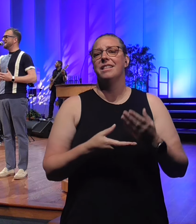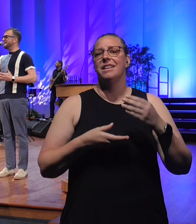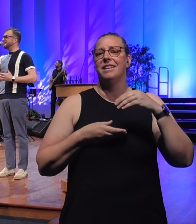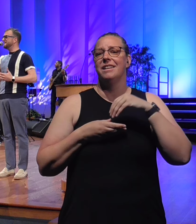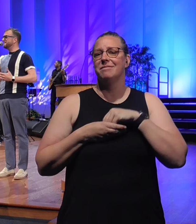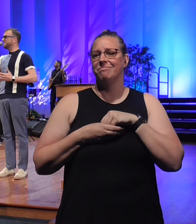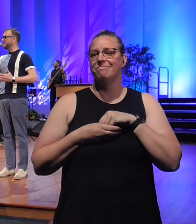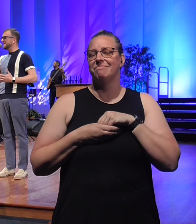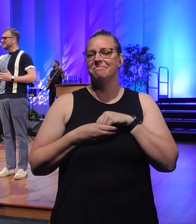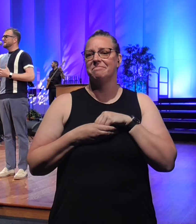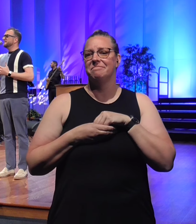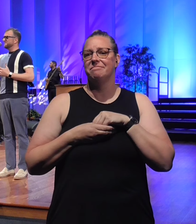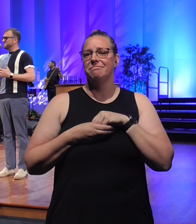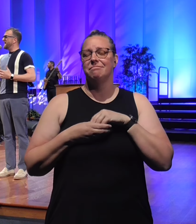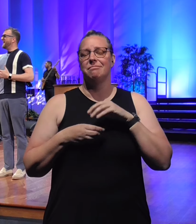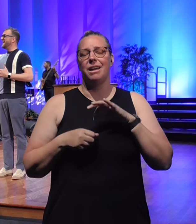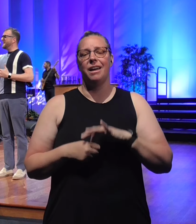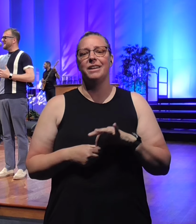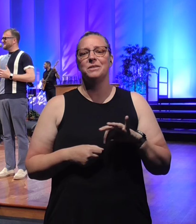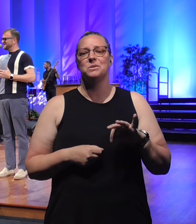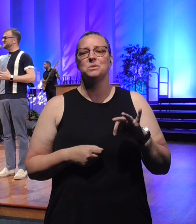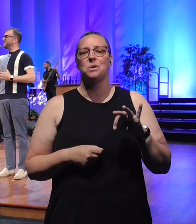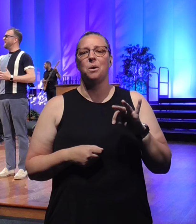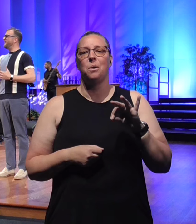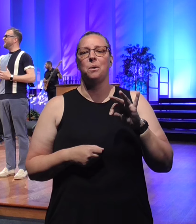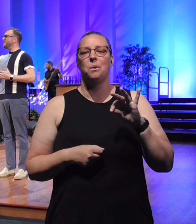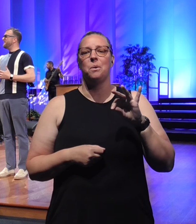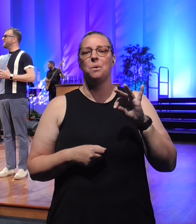well with my